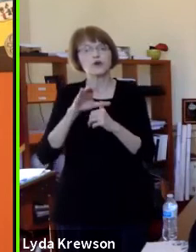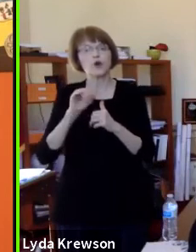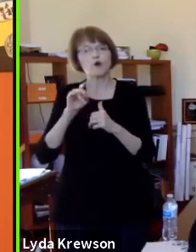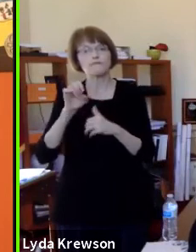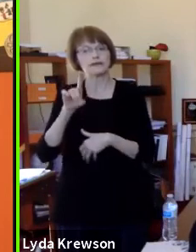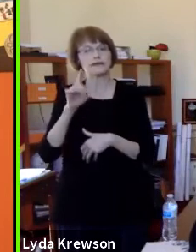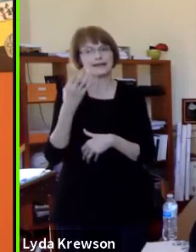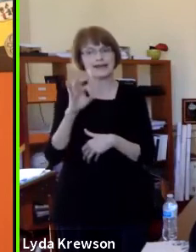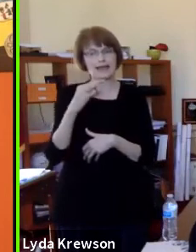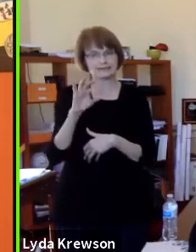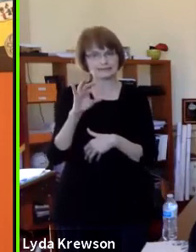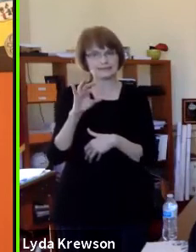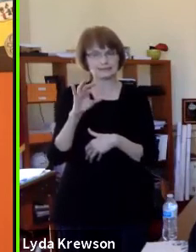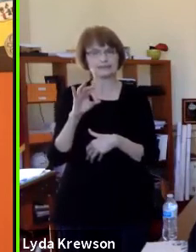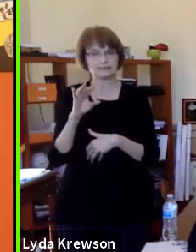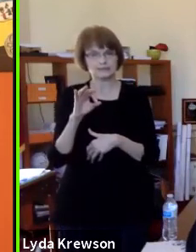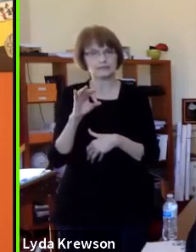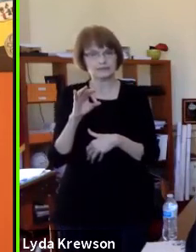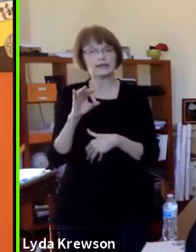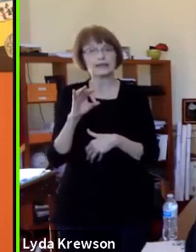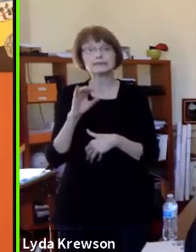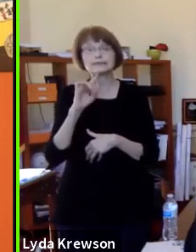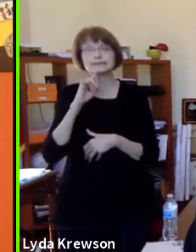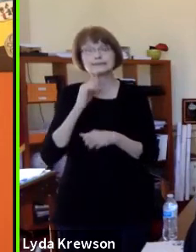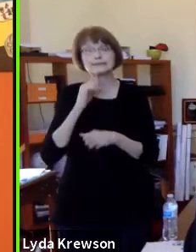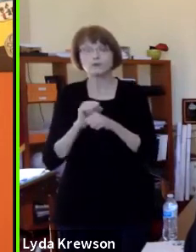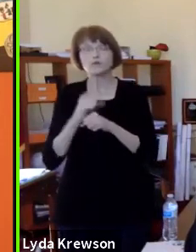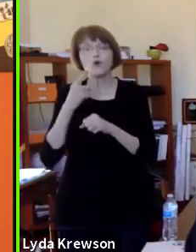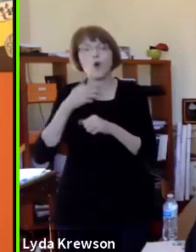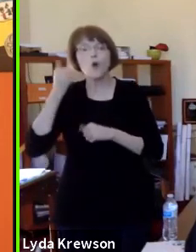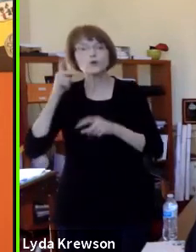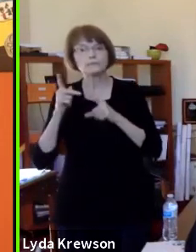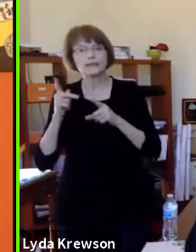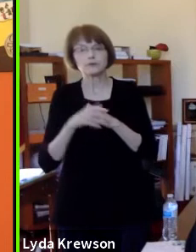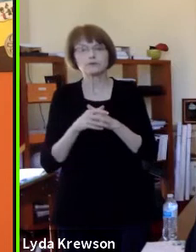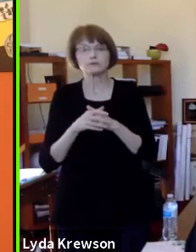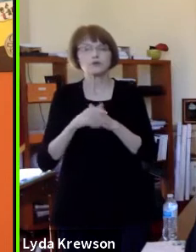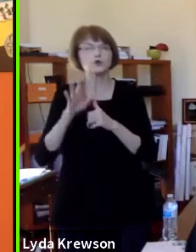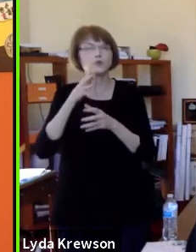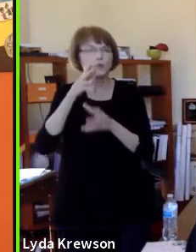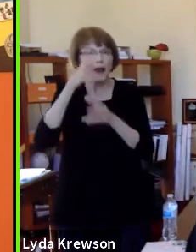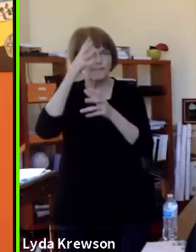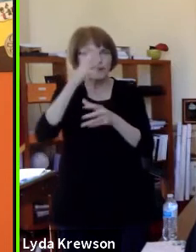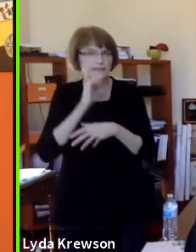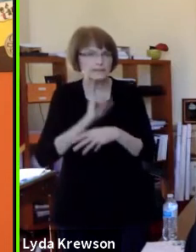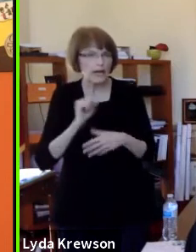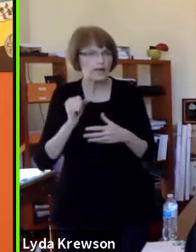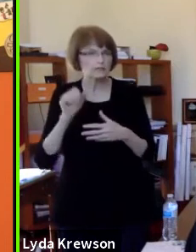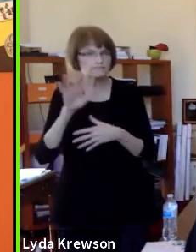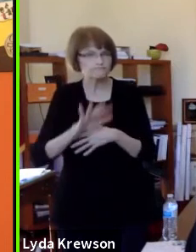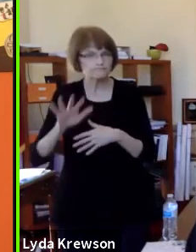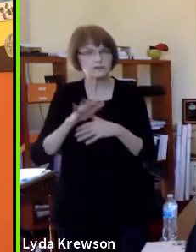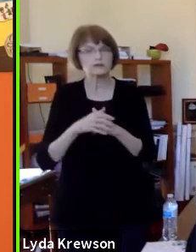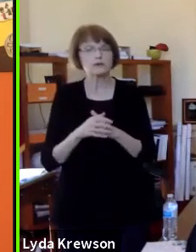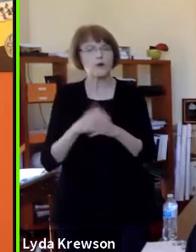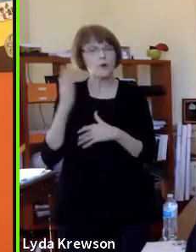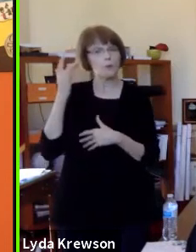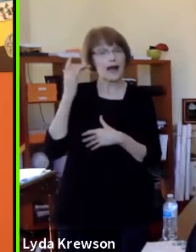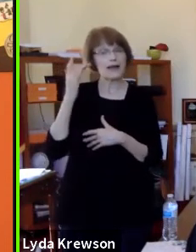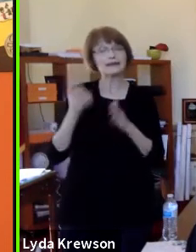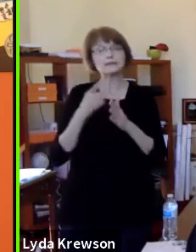COVID-19 is more serious in older people, like maybe people your grandparents' age. Part of that is